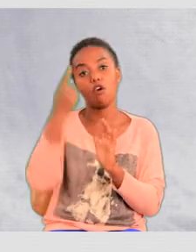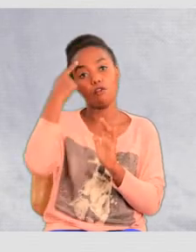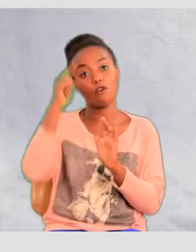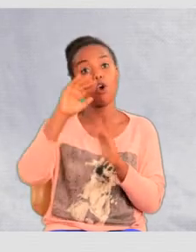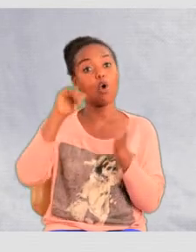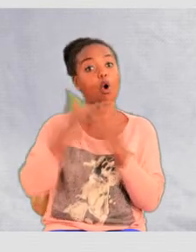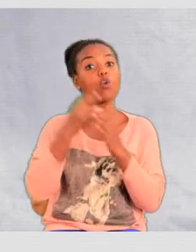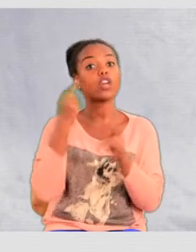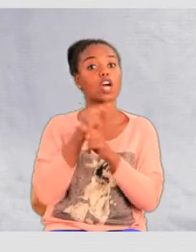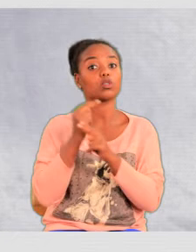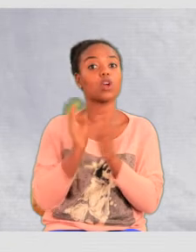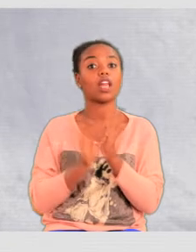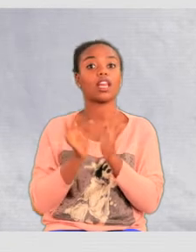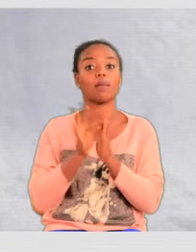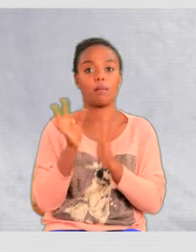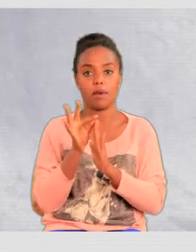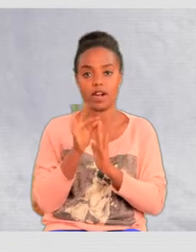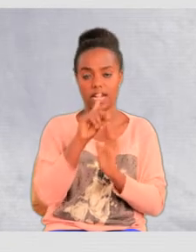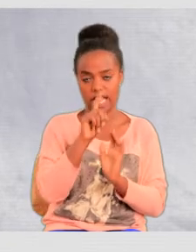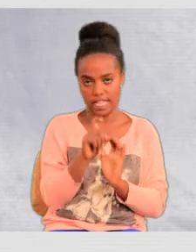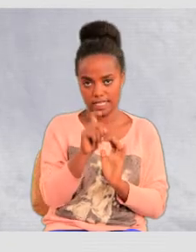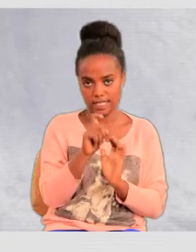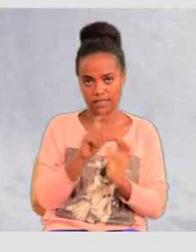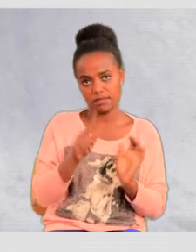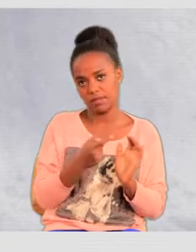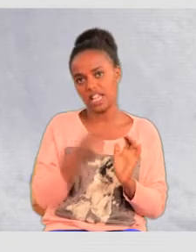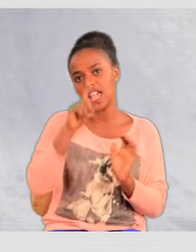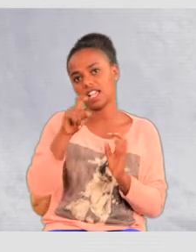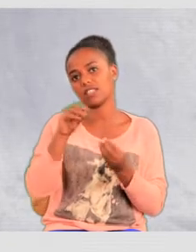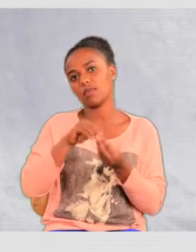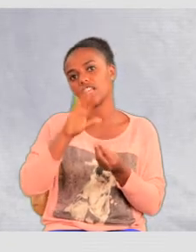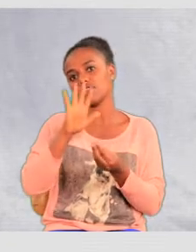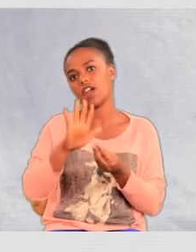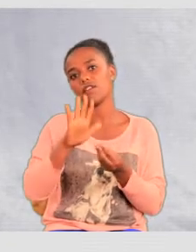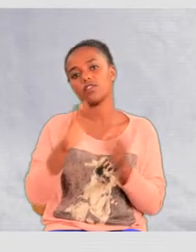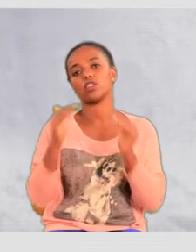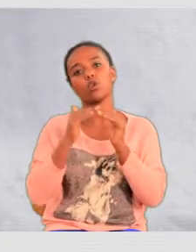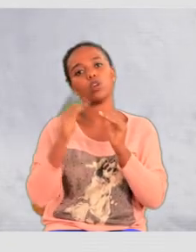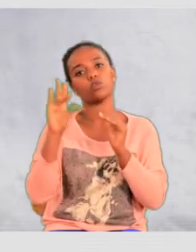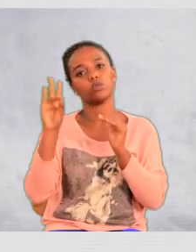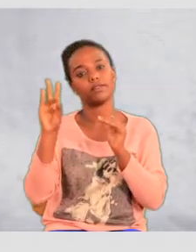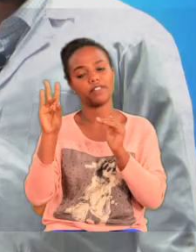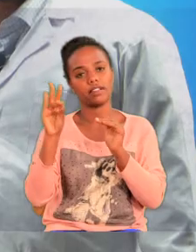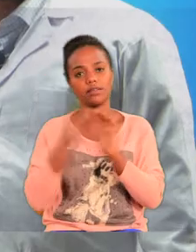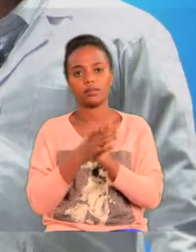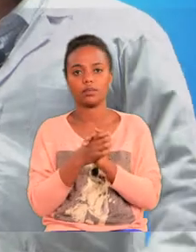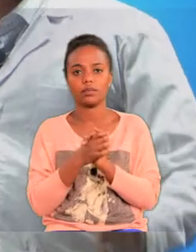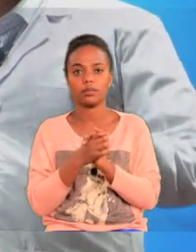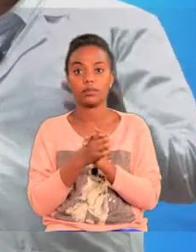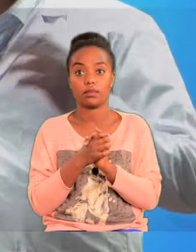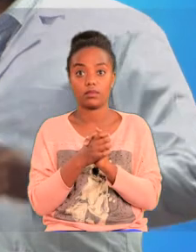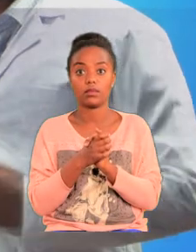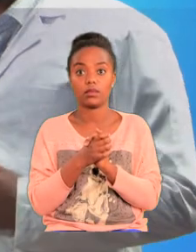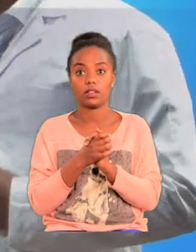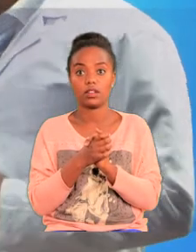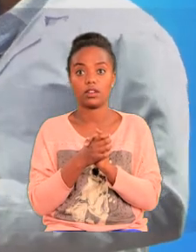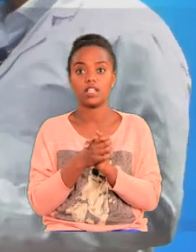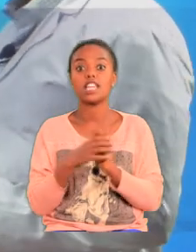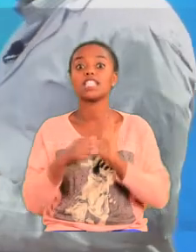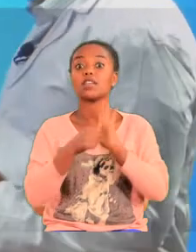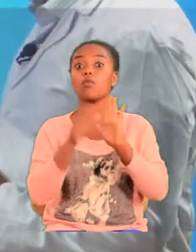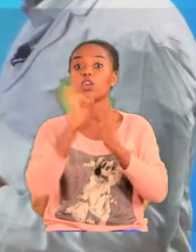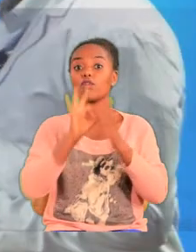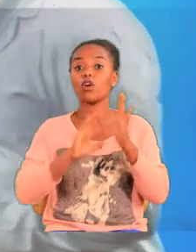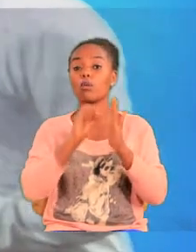all natural numbers, x plus 5 is equal to 7. The symbolic form of